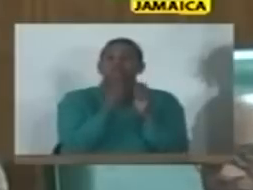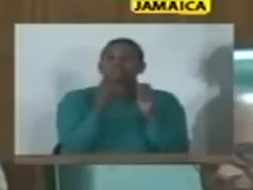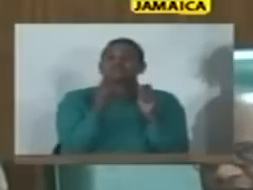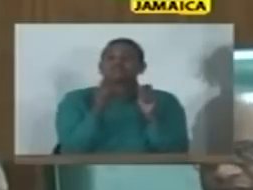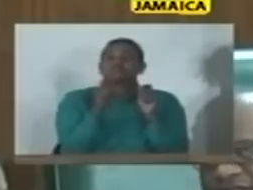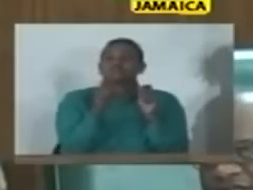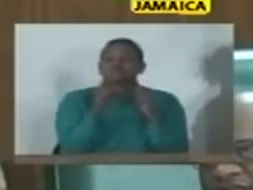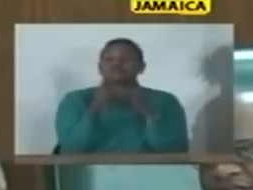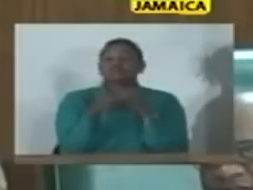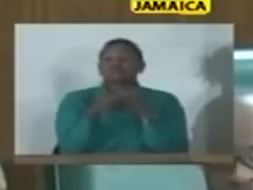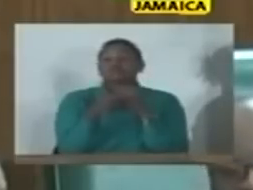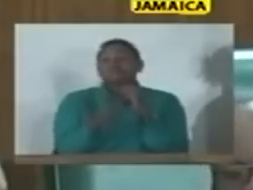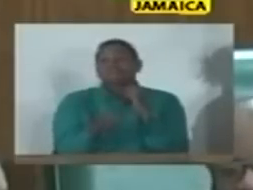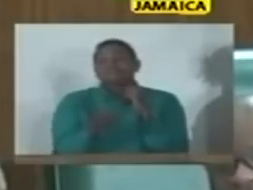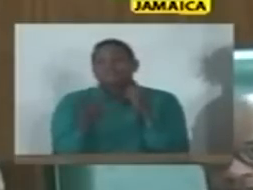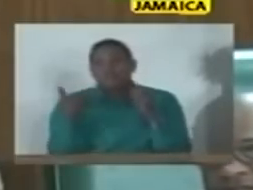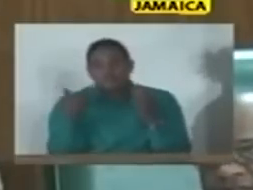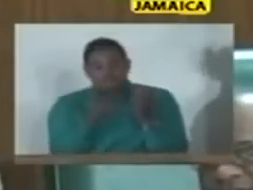trust.